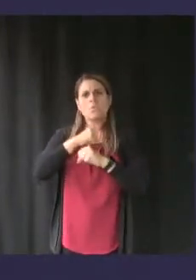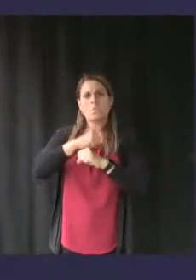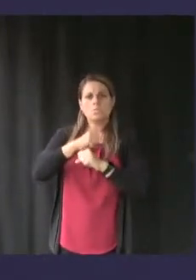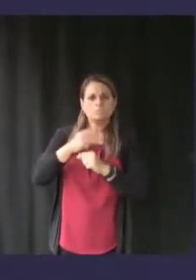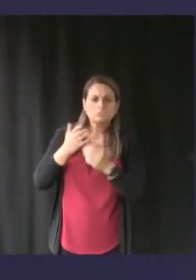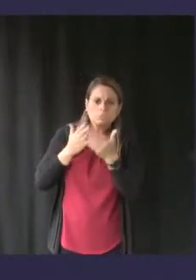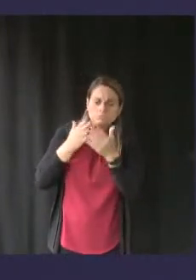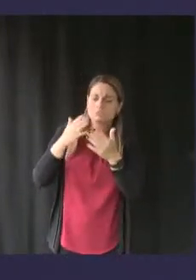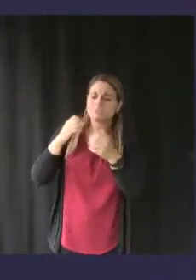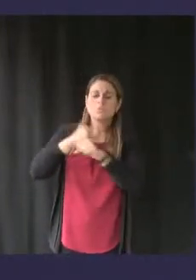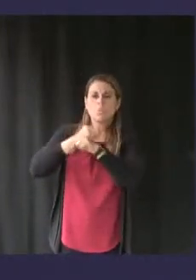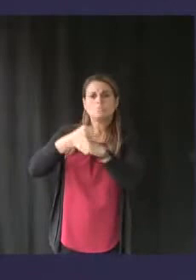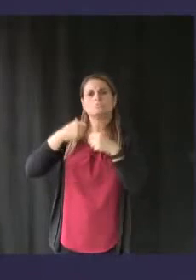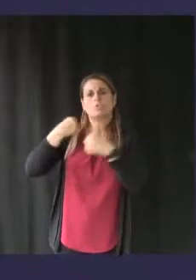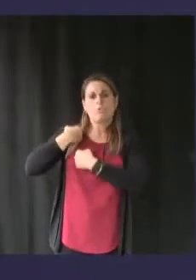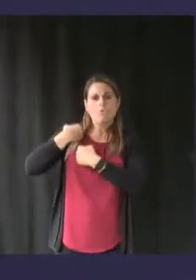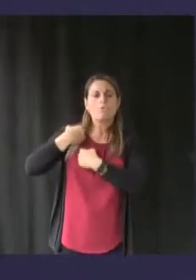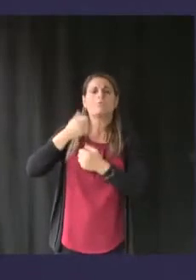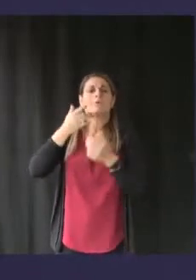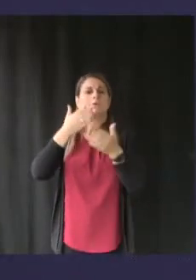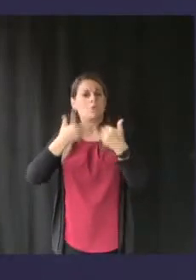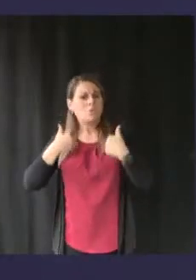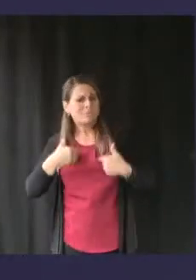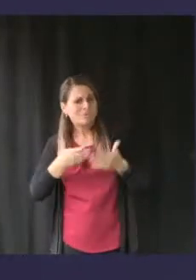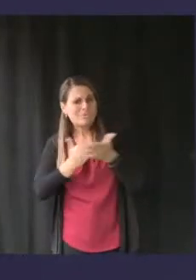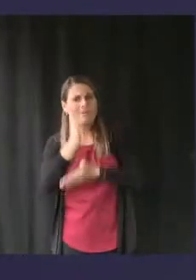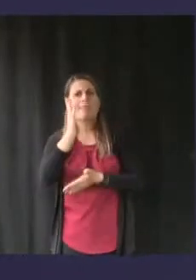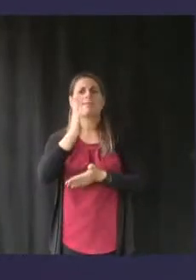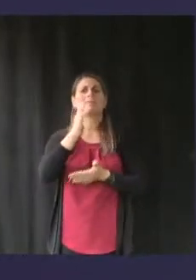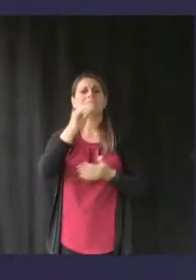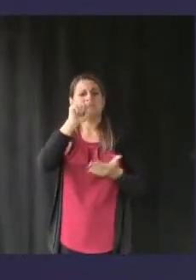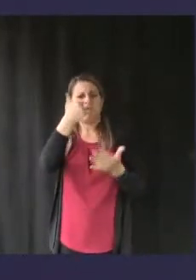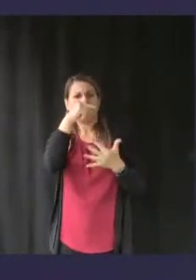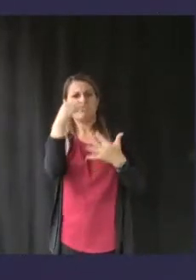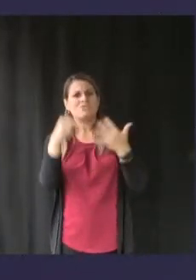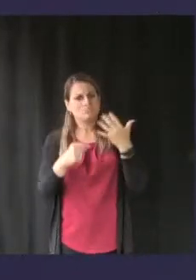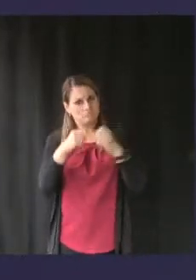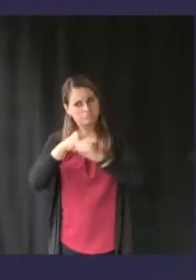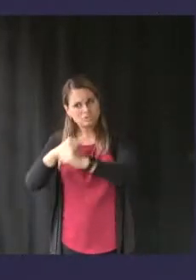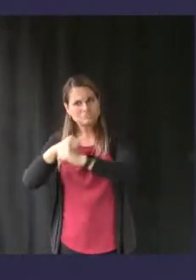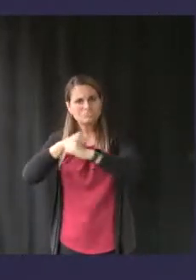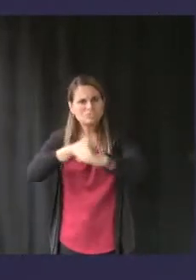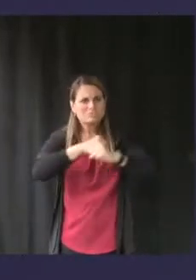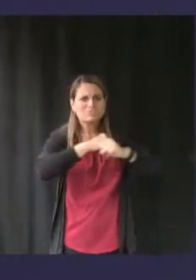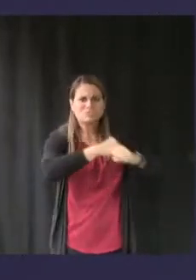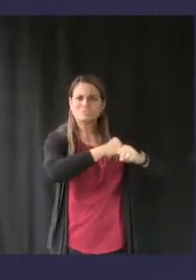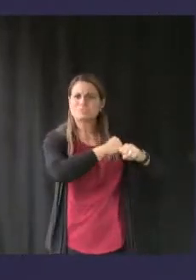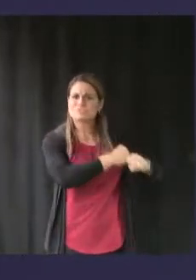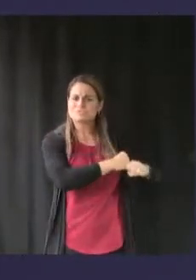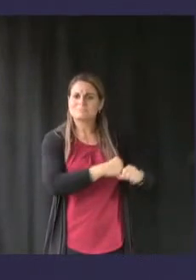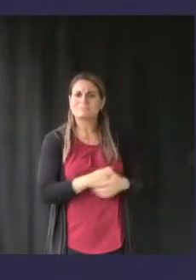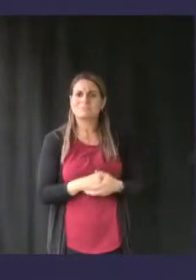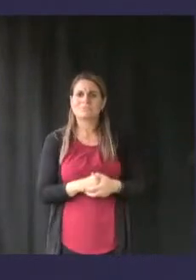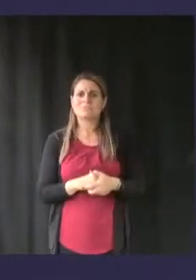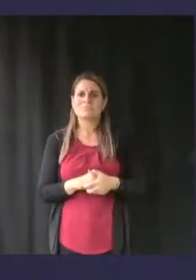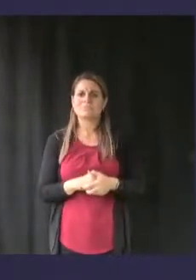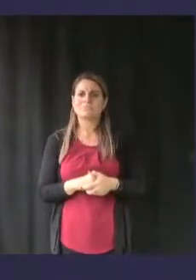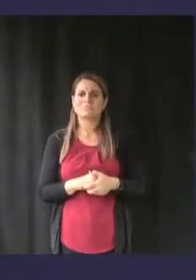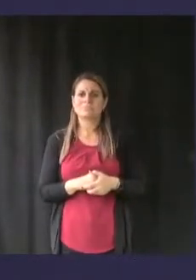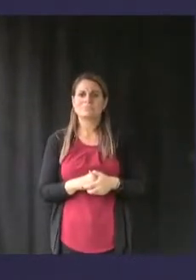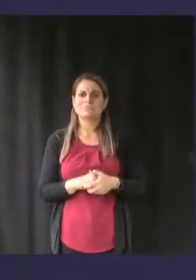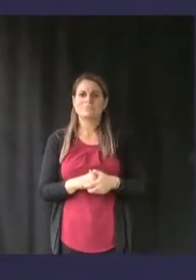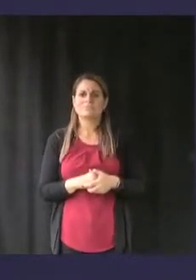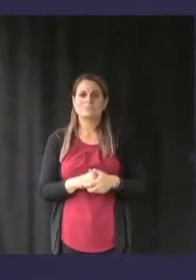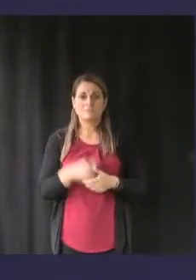the autocrats. Today's event in the presence of President Biden, as in New London, powerfully footstomps the importance of